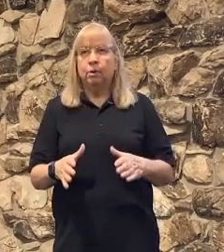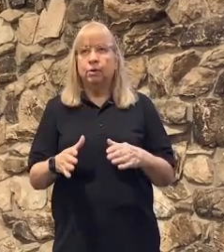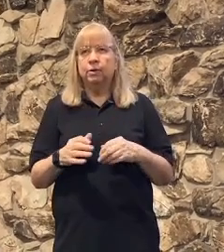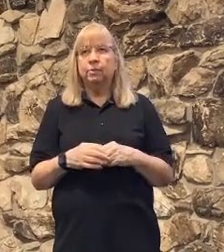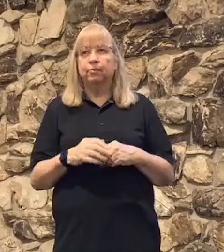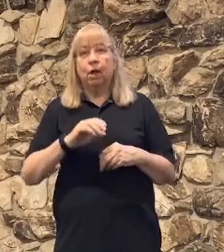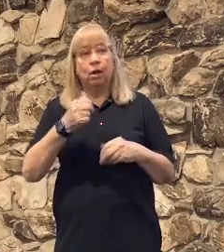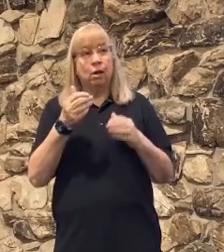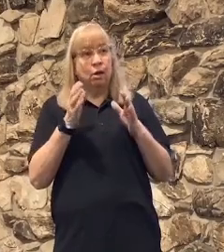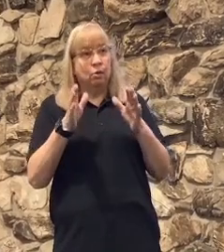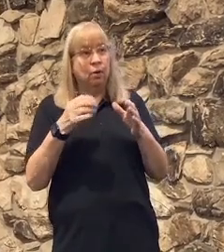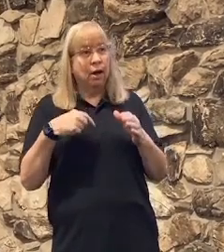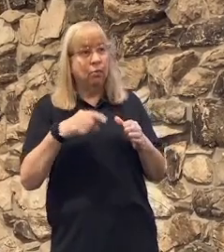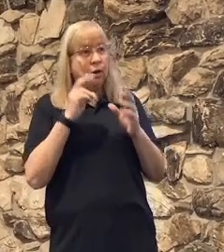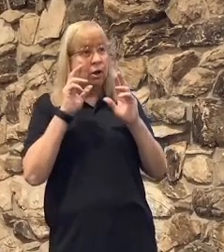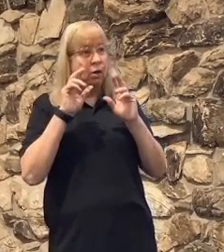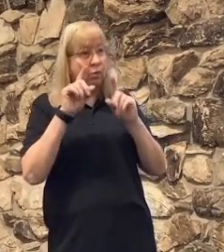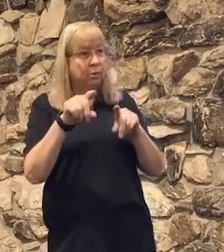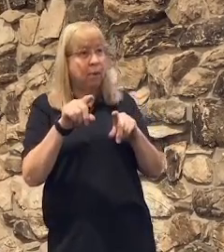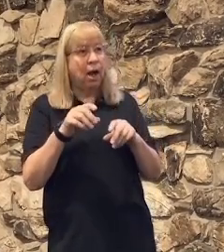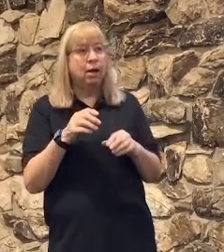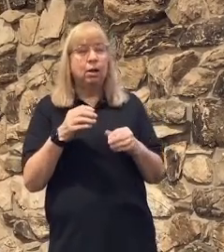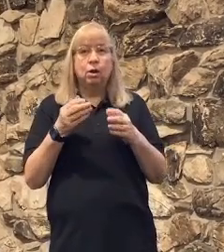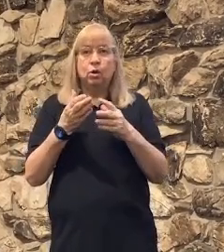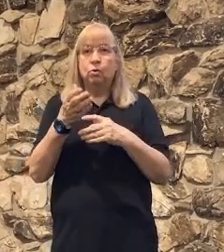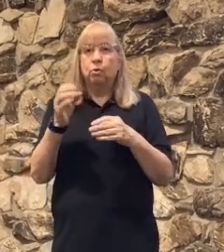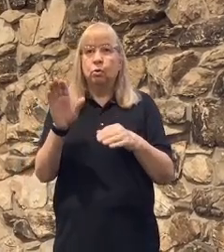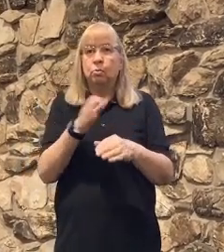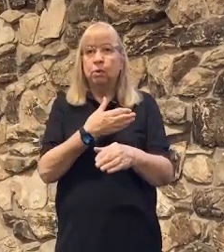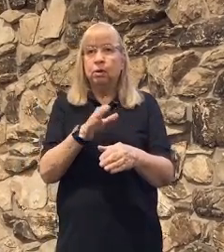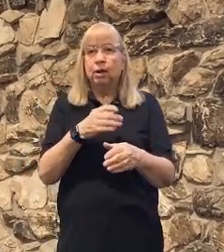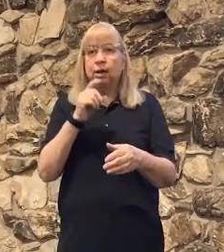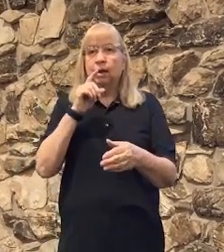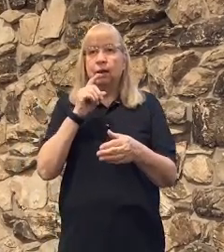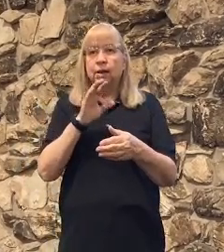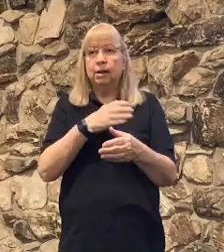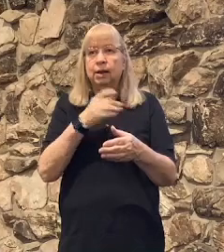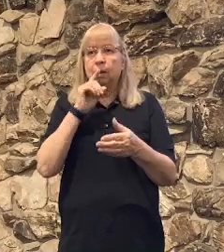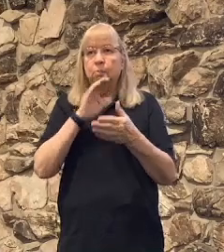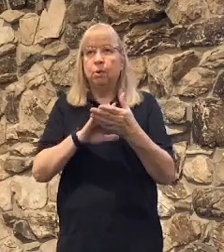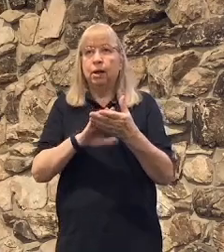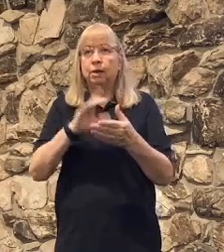Another way we respond is through music, when we sing our praises to you.